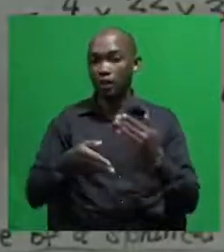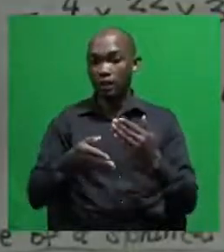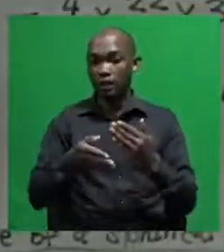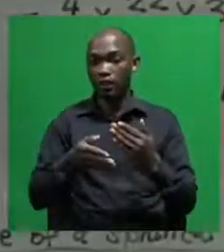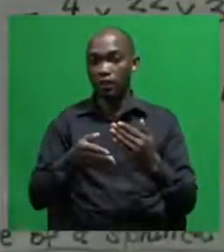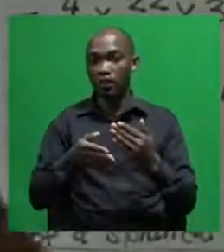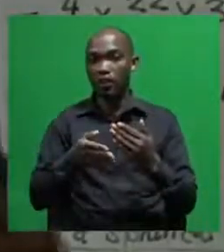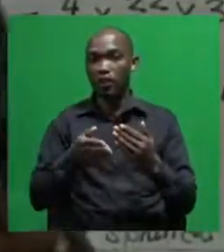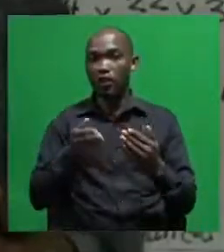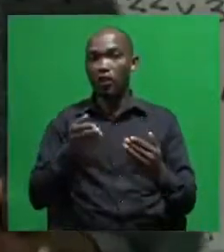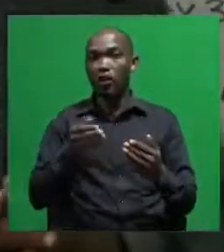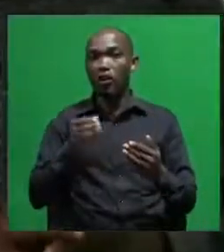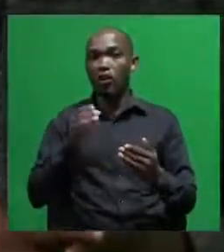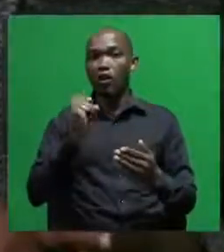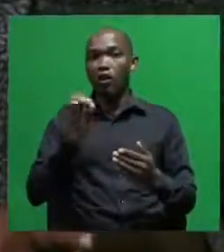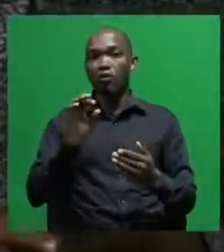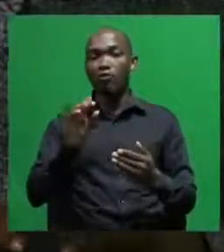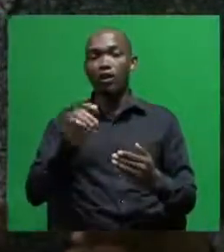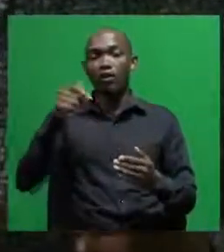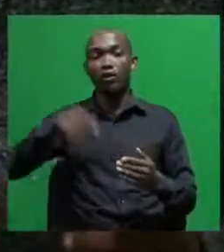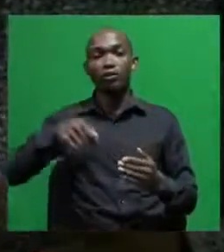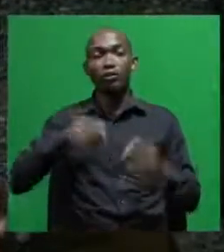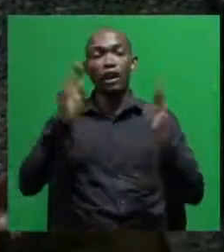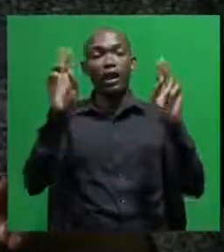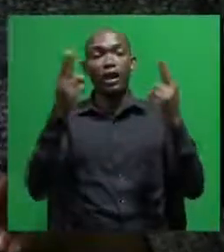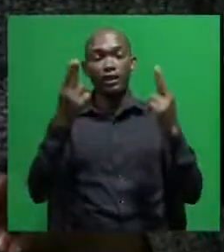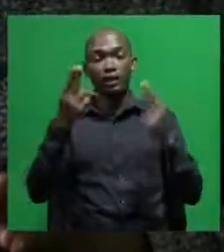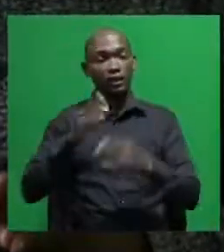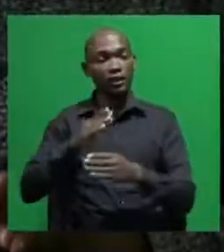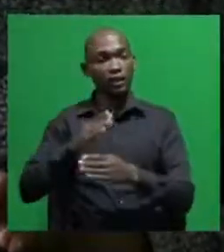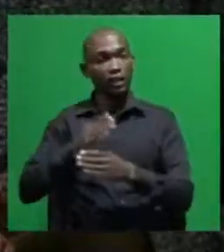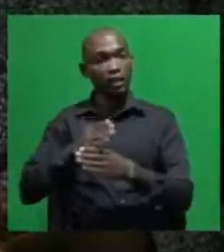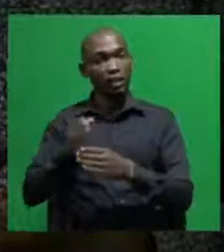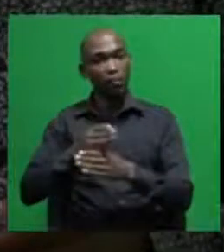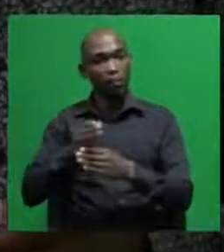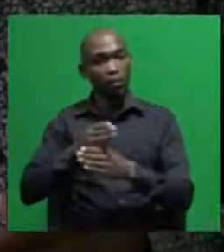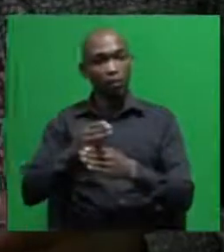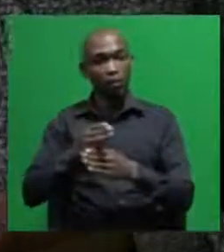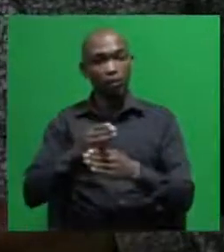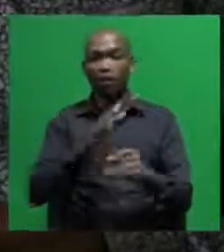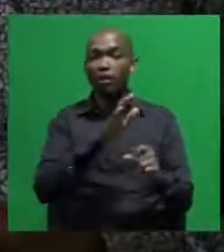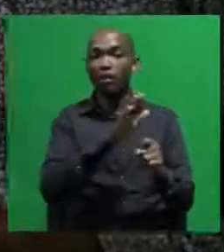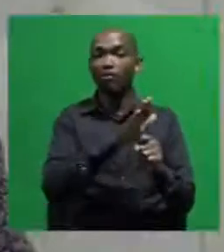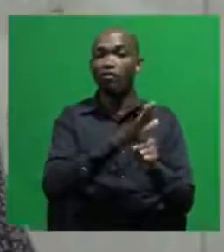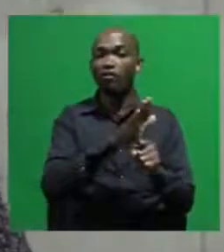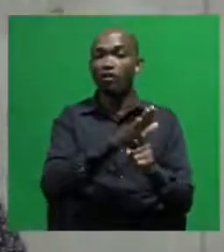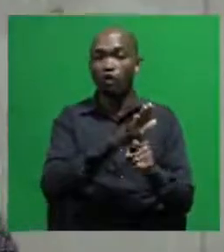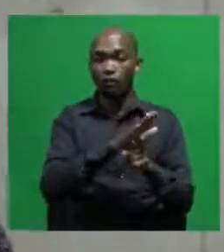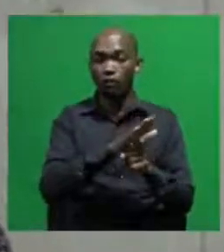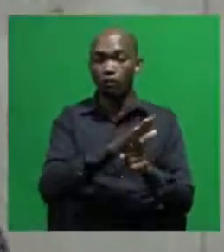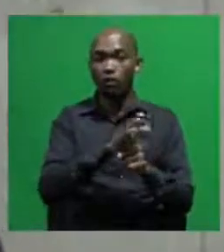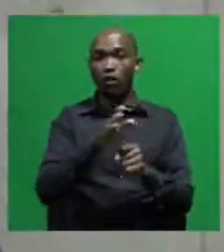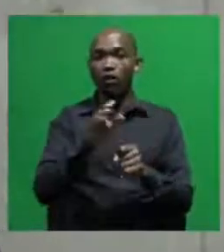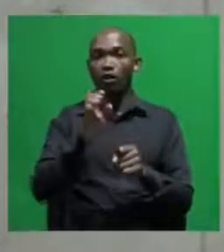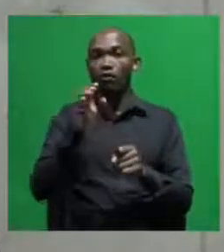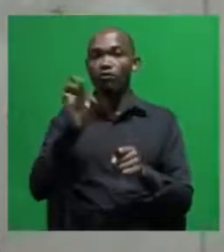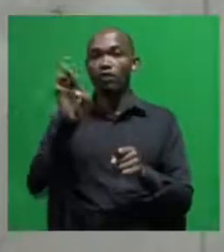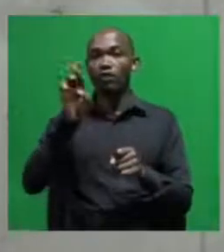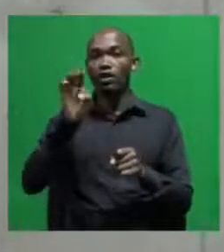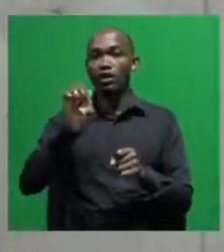here is the end of our today's lesson about the volume of